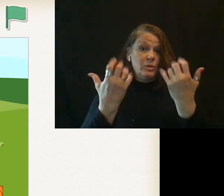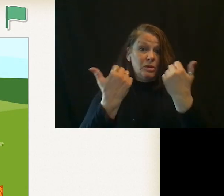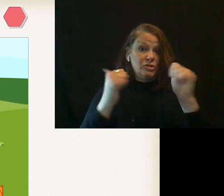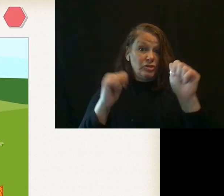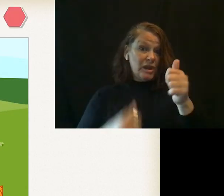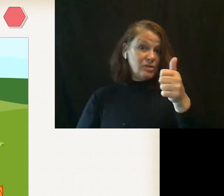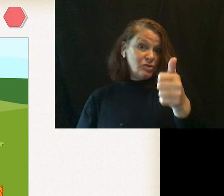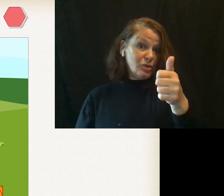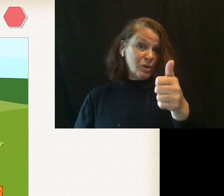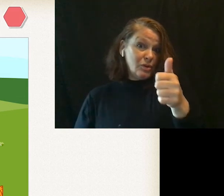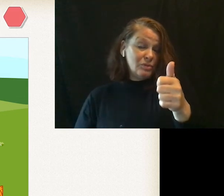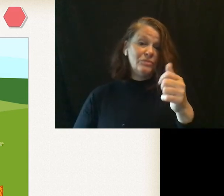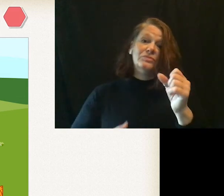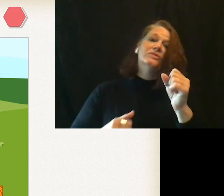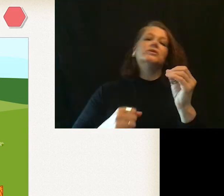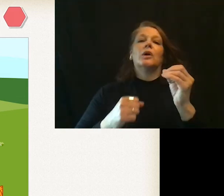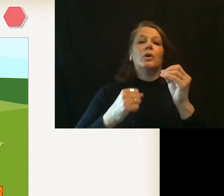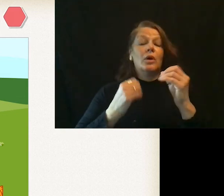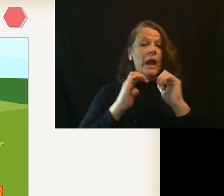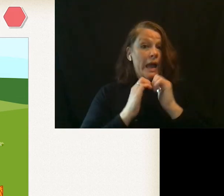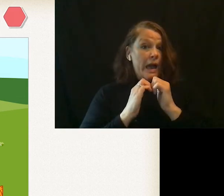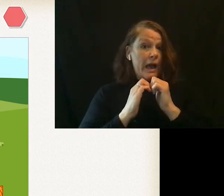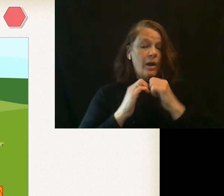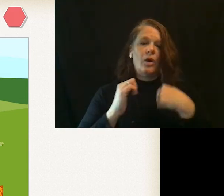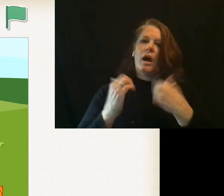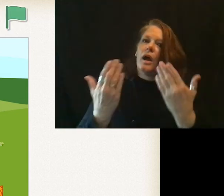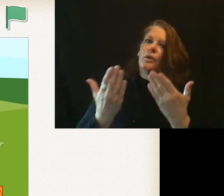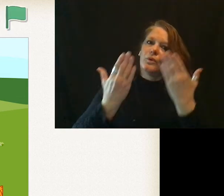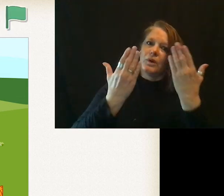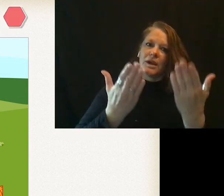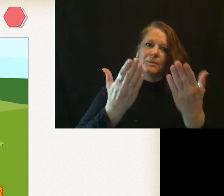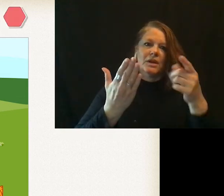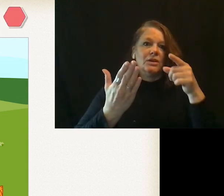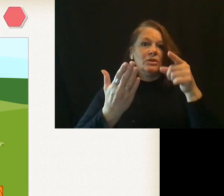noises. Oink, oink, oink.